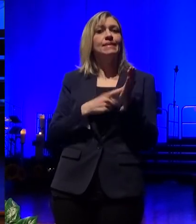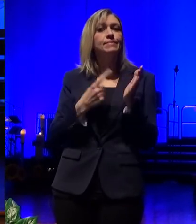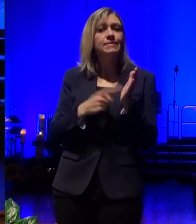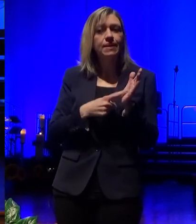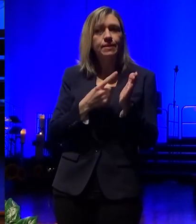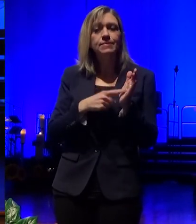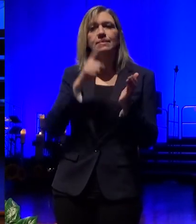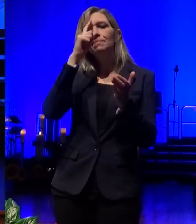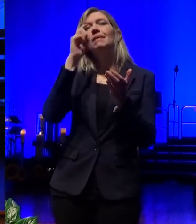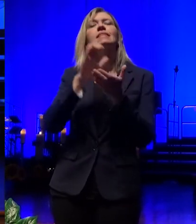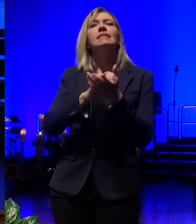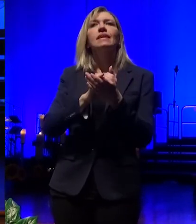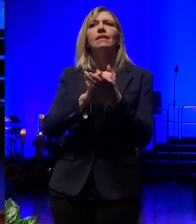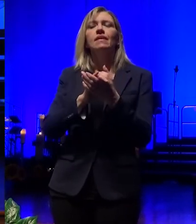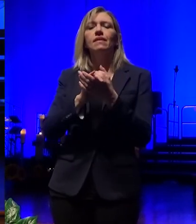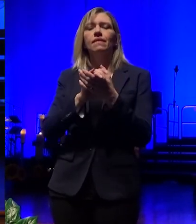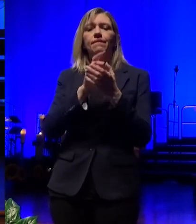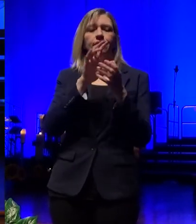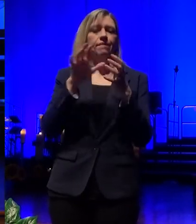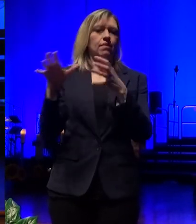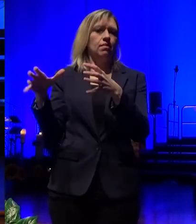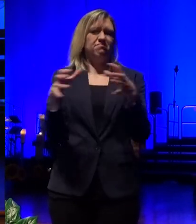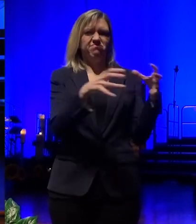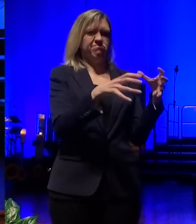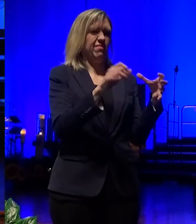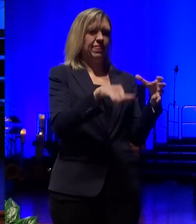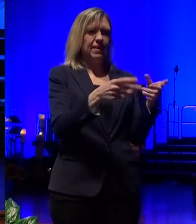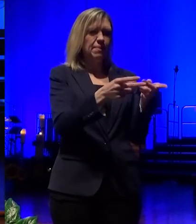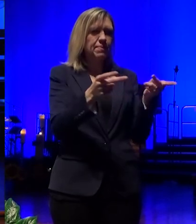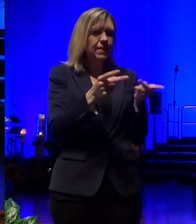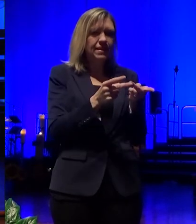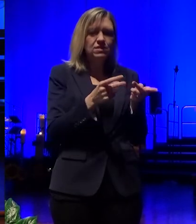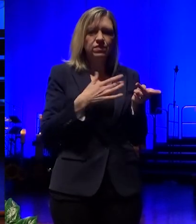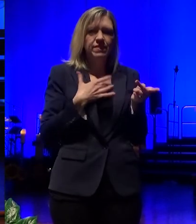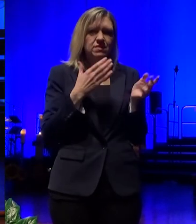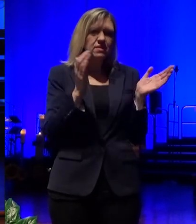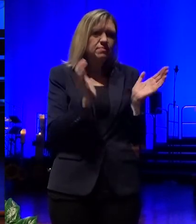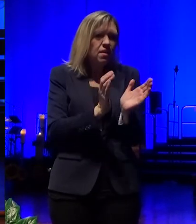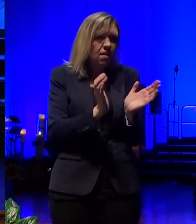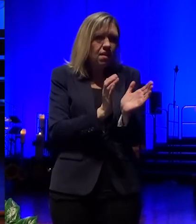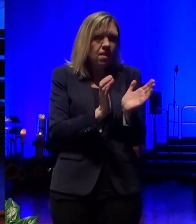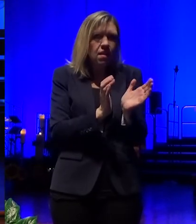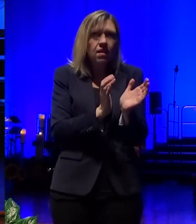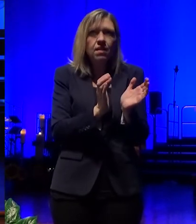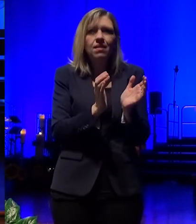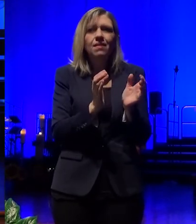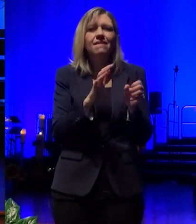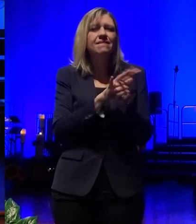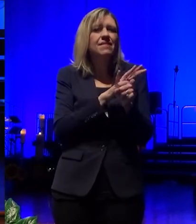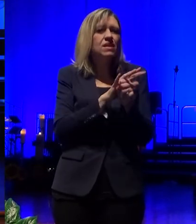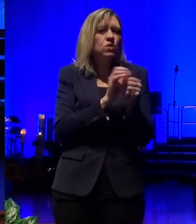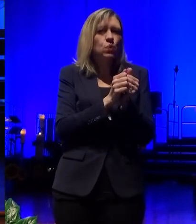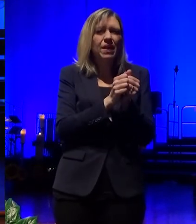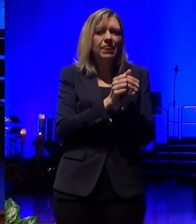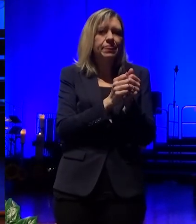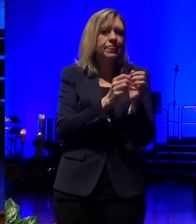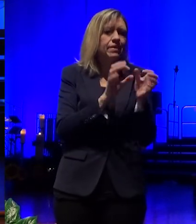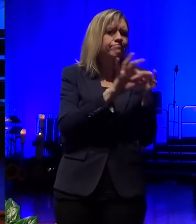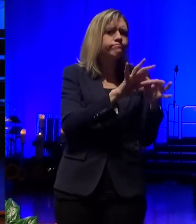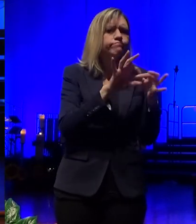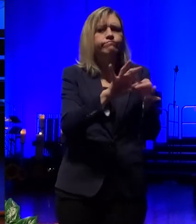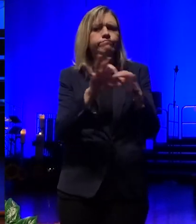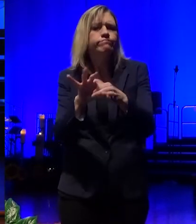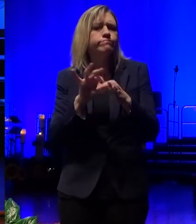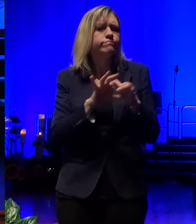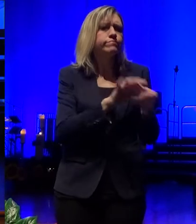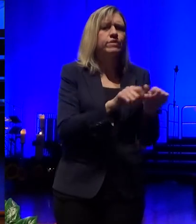beliefs sometimes fall into this place where they're small, they're filled with attachment. In other words, rather